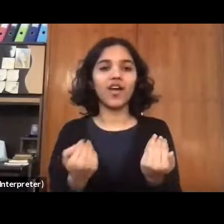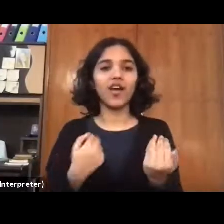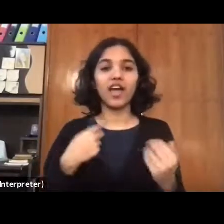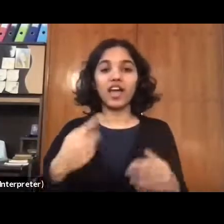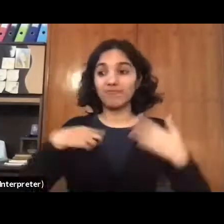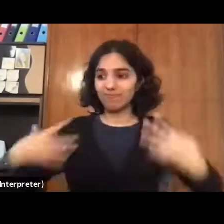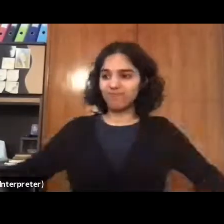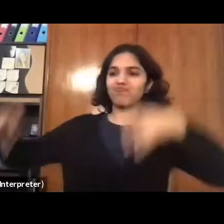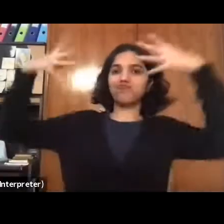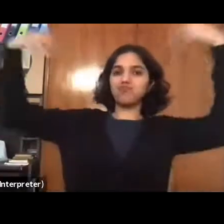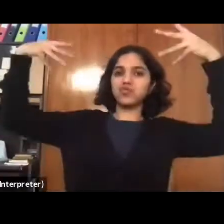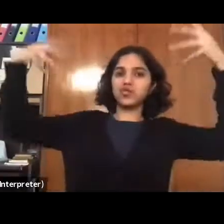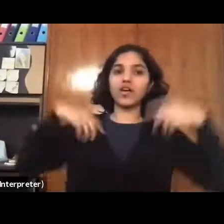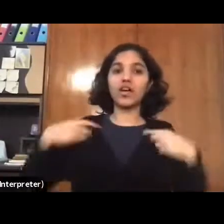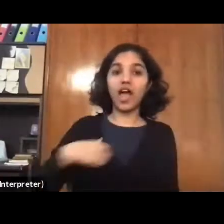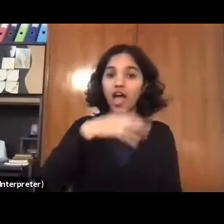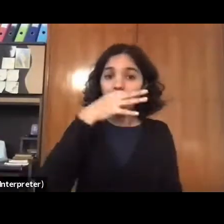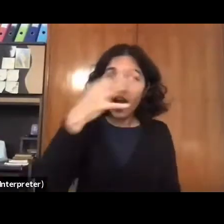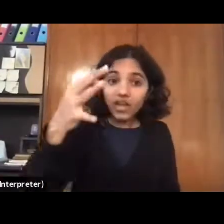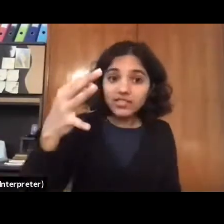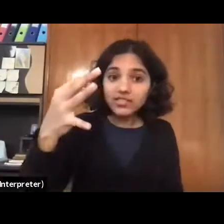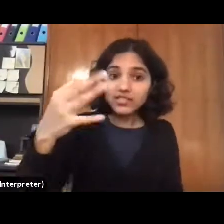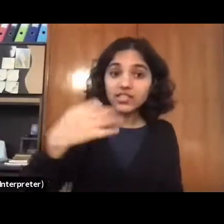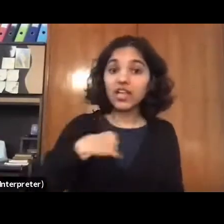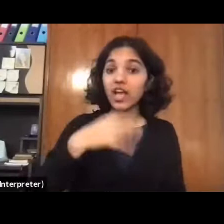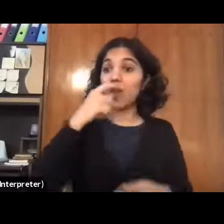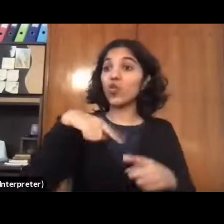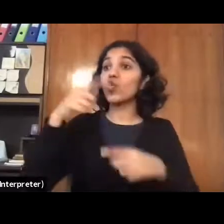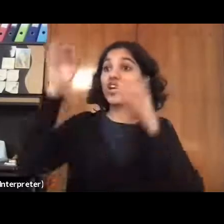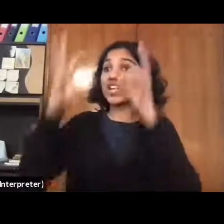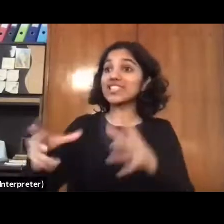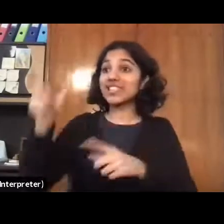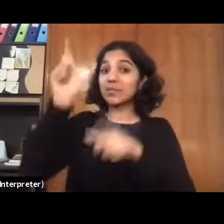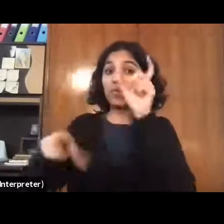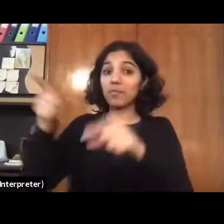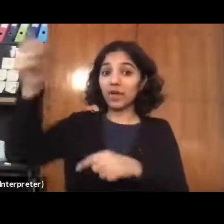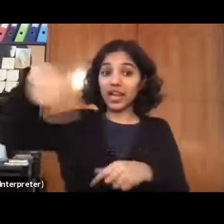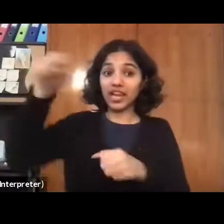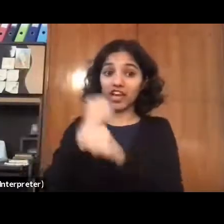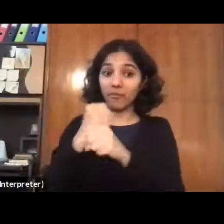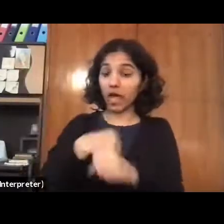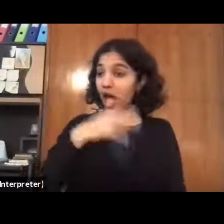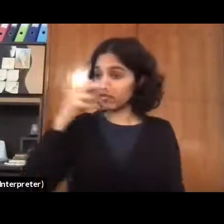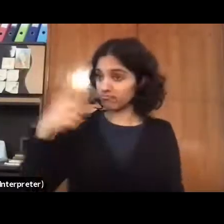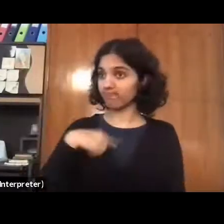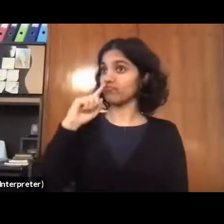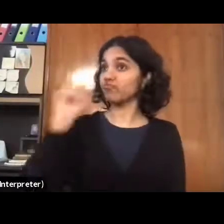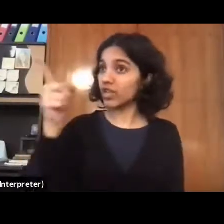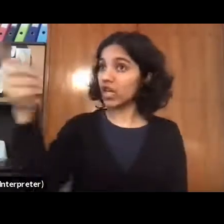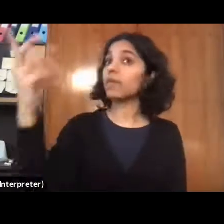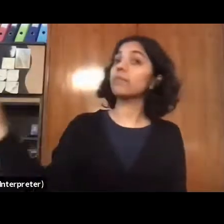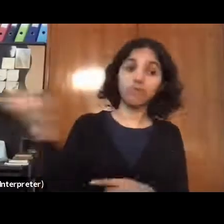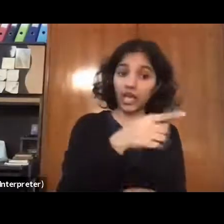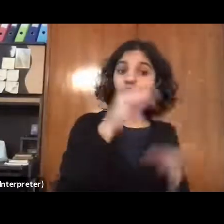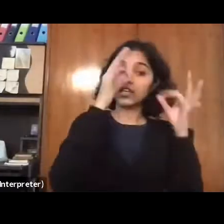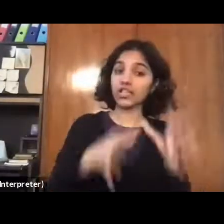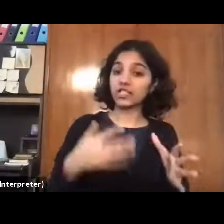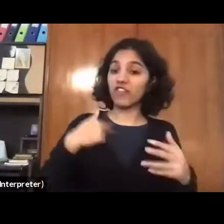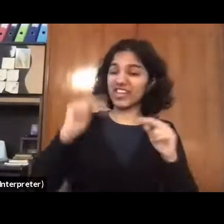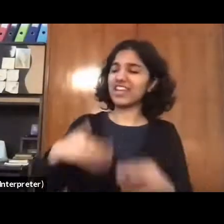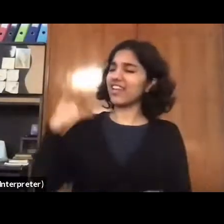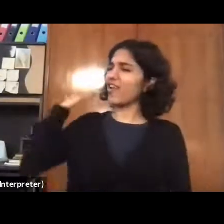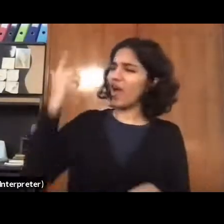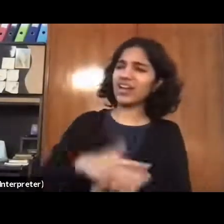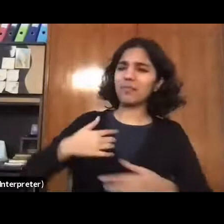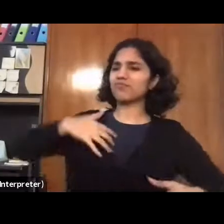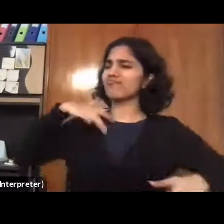banner, to make sure that decision makers bring in those measures that we were so desperately asking for